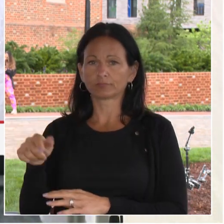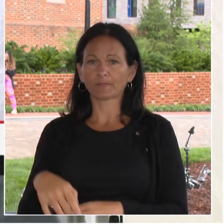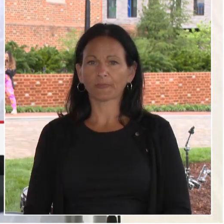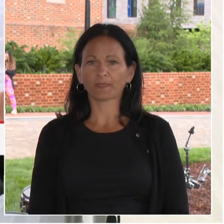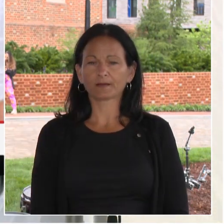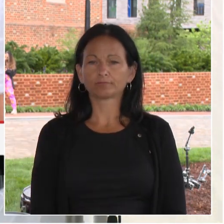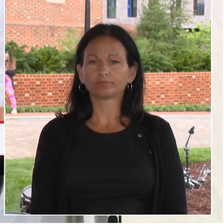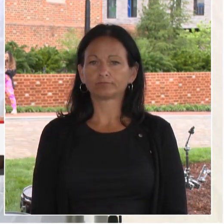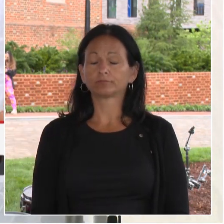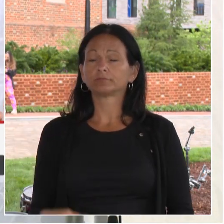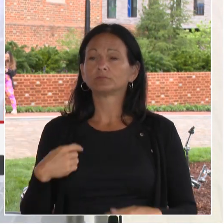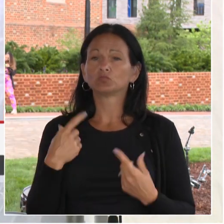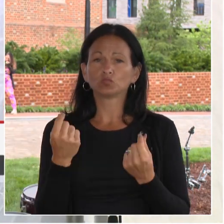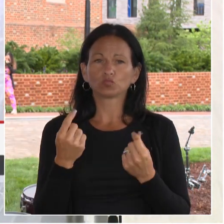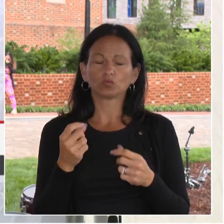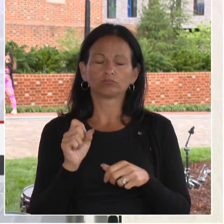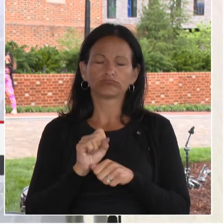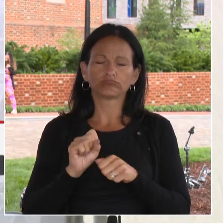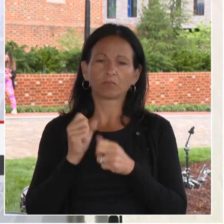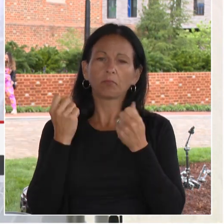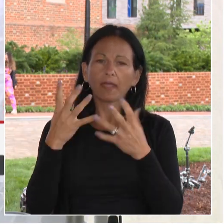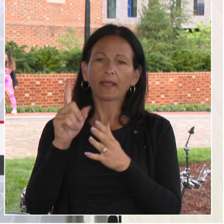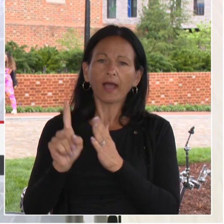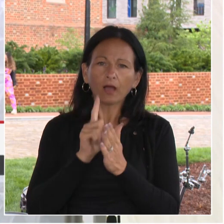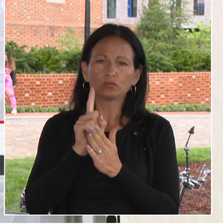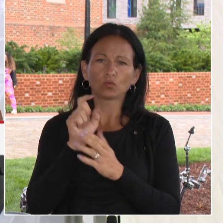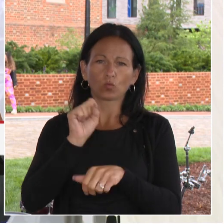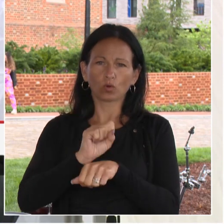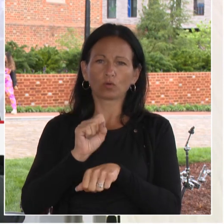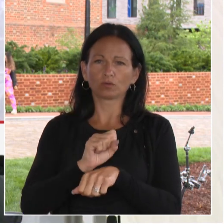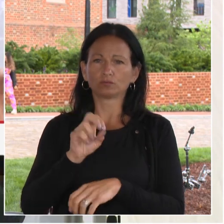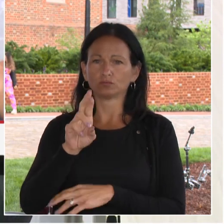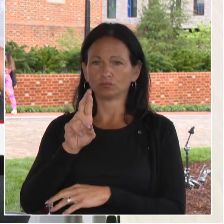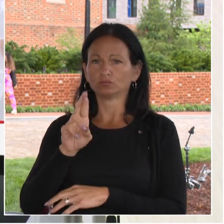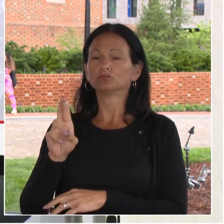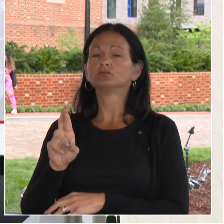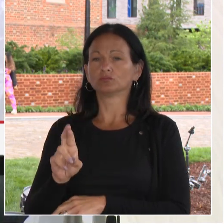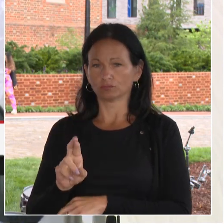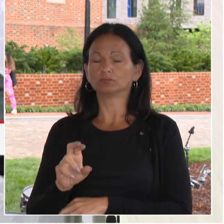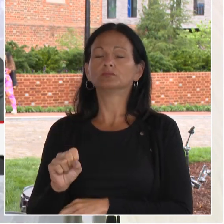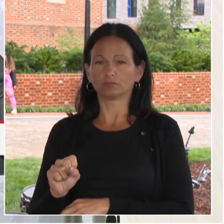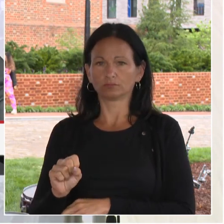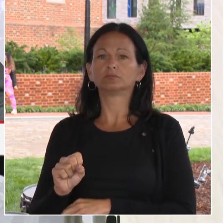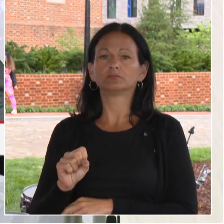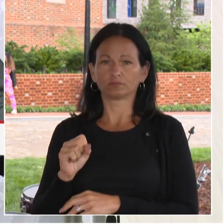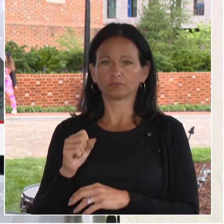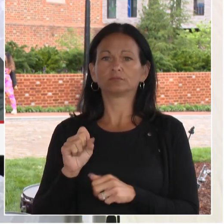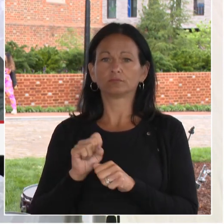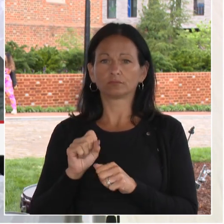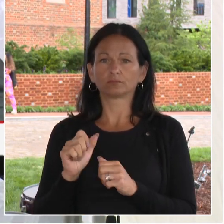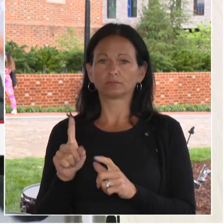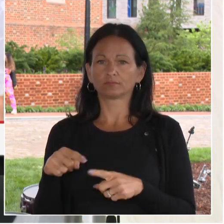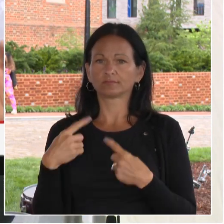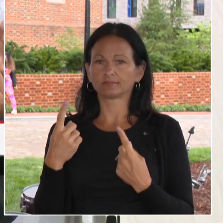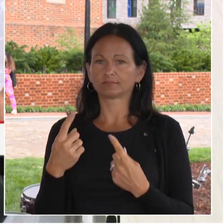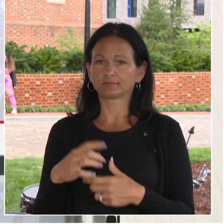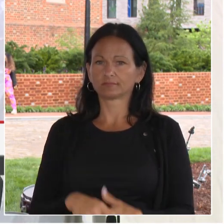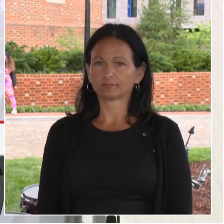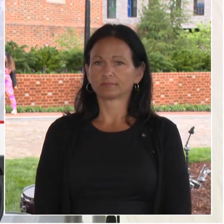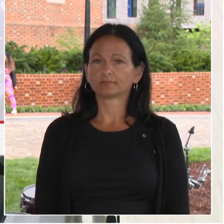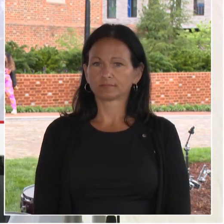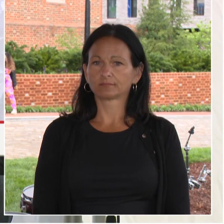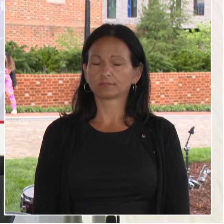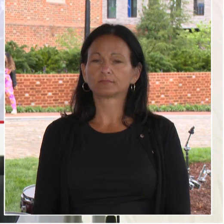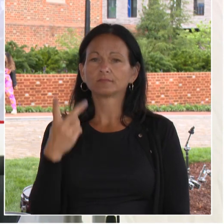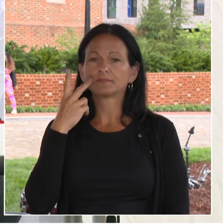hours working with the roadside team and their design partners, trying to figure out how we take a big box and fit